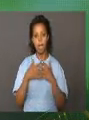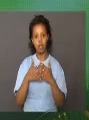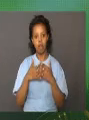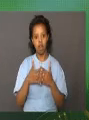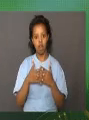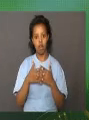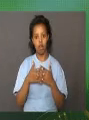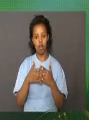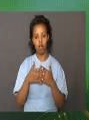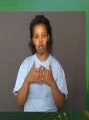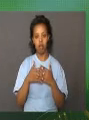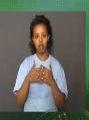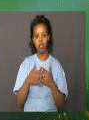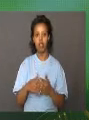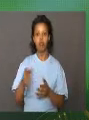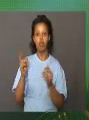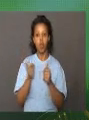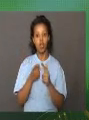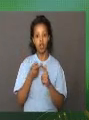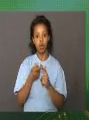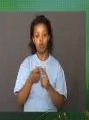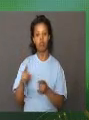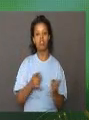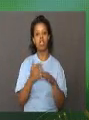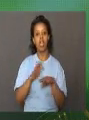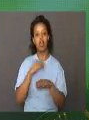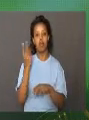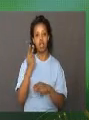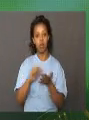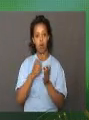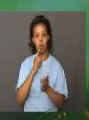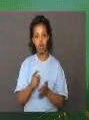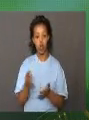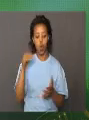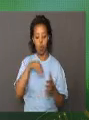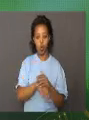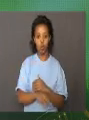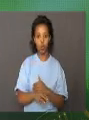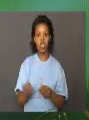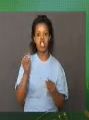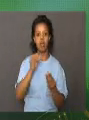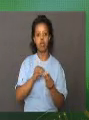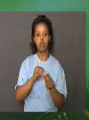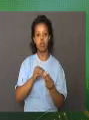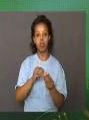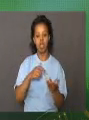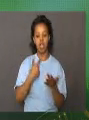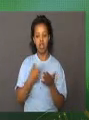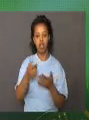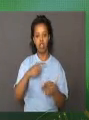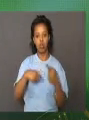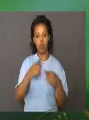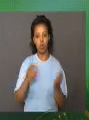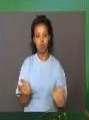the activated sludge method that are added to the sludge to stimulate the process